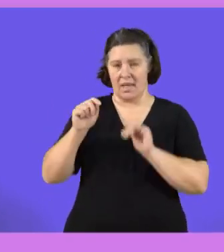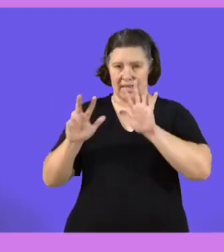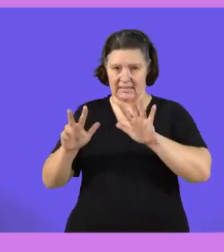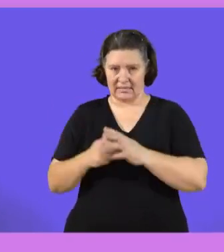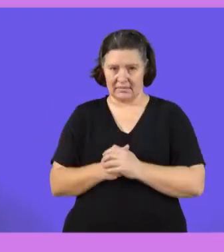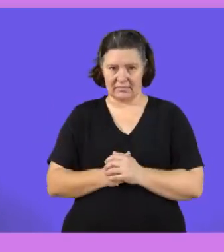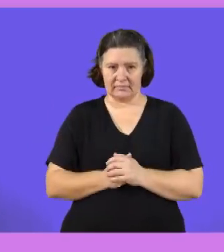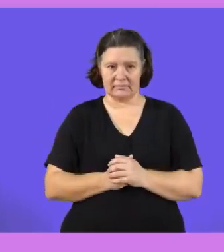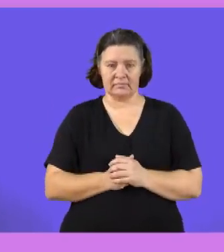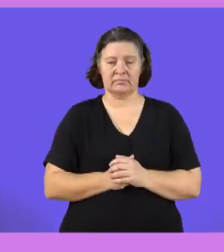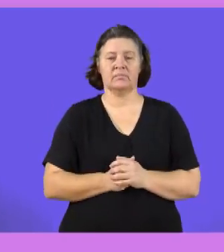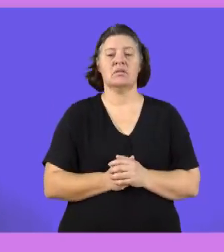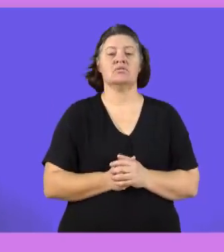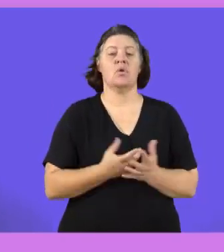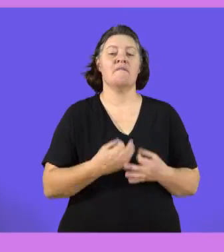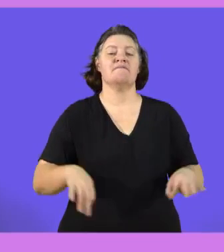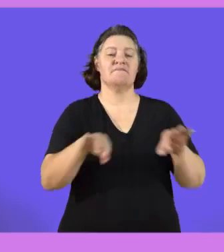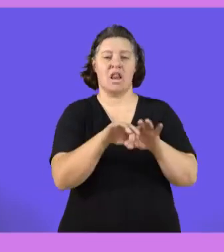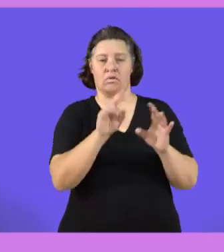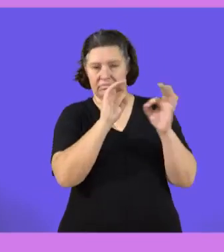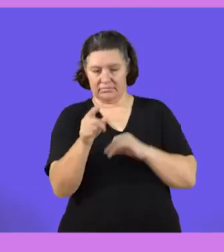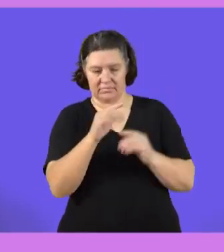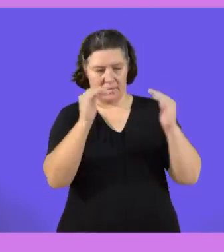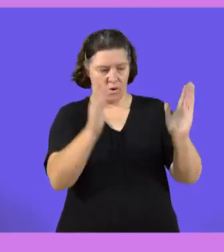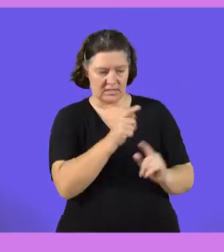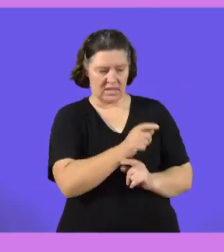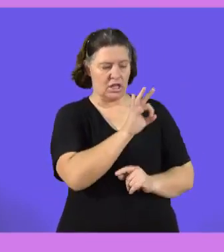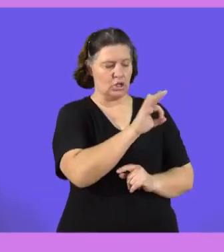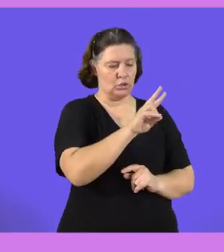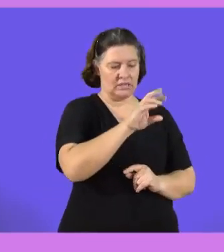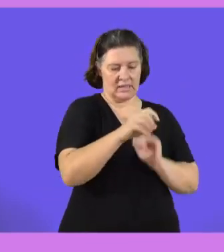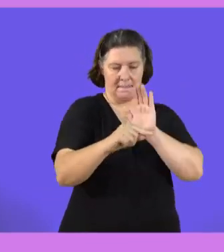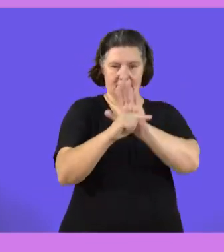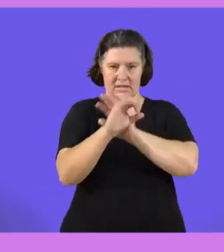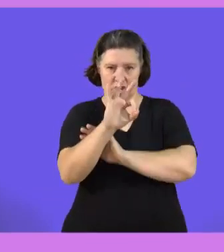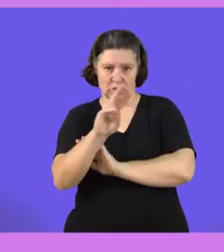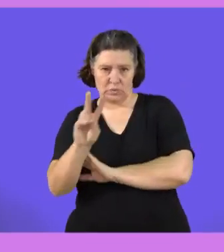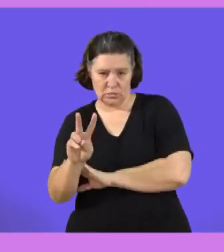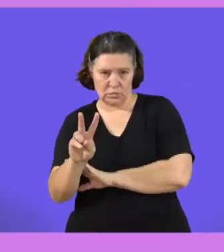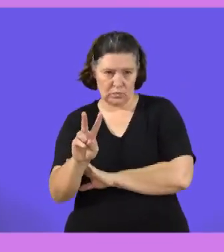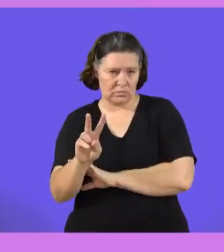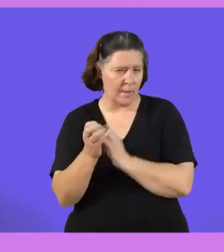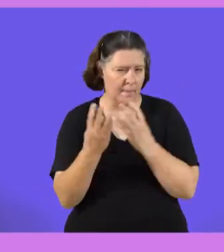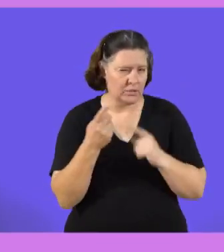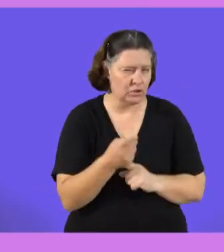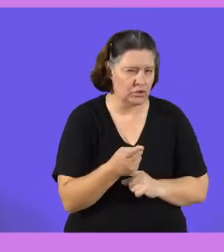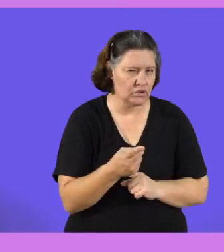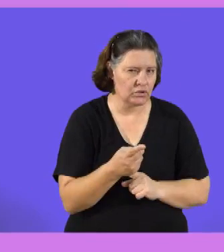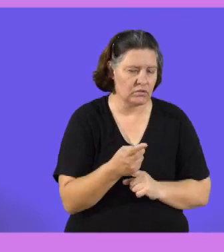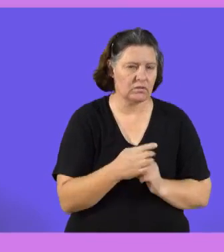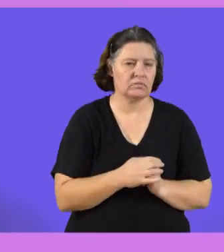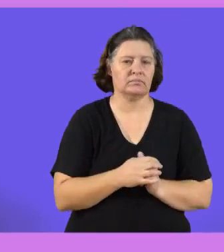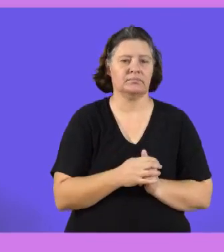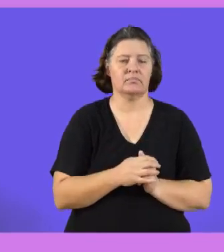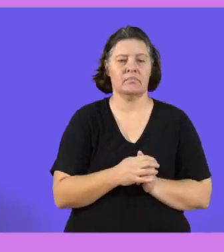1,8. So let's simplify the values within our brackets, right? So that will be 320 minus 32.